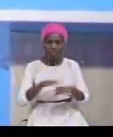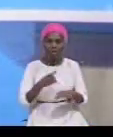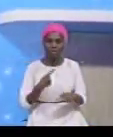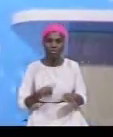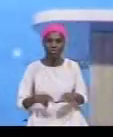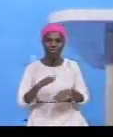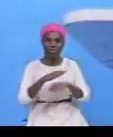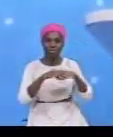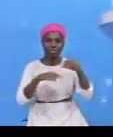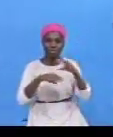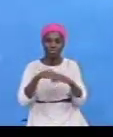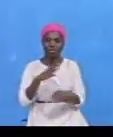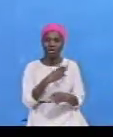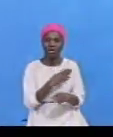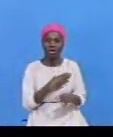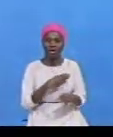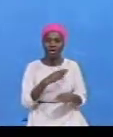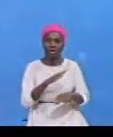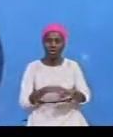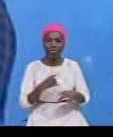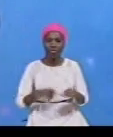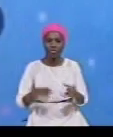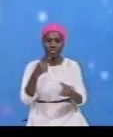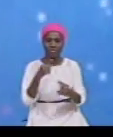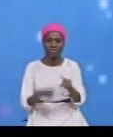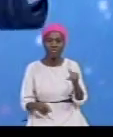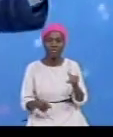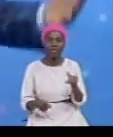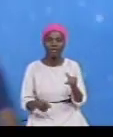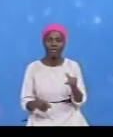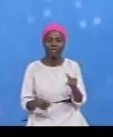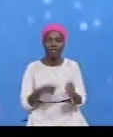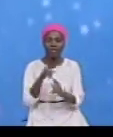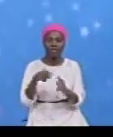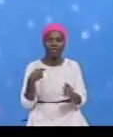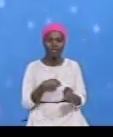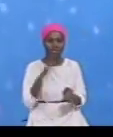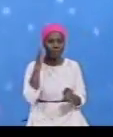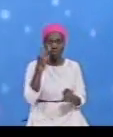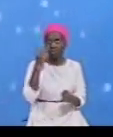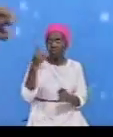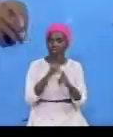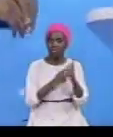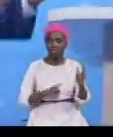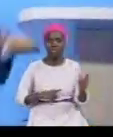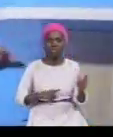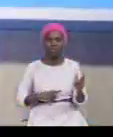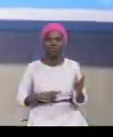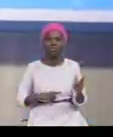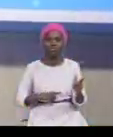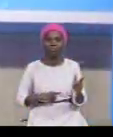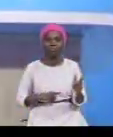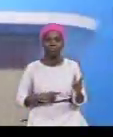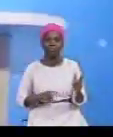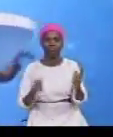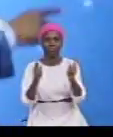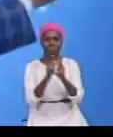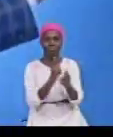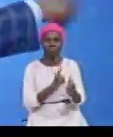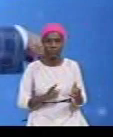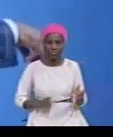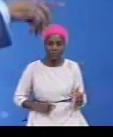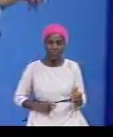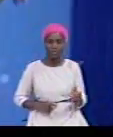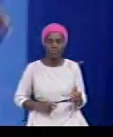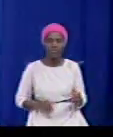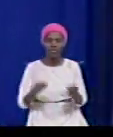consummation, on the climax, on the final end when we see the Lord face to face. Or put everything together,